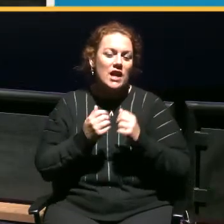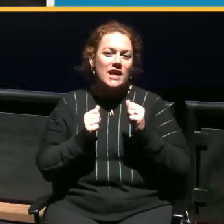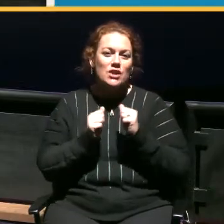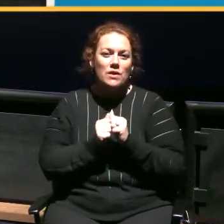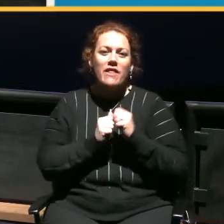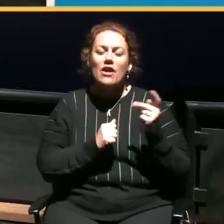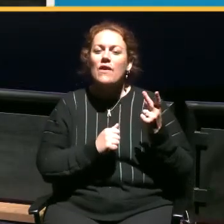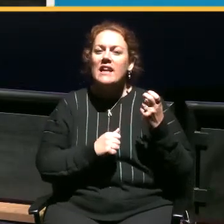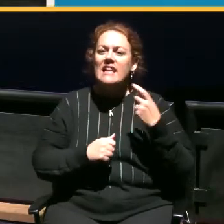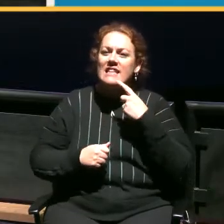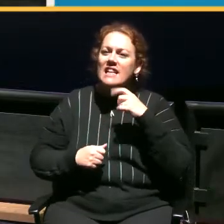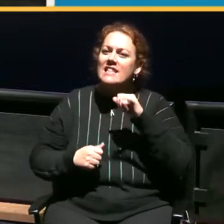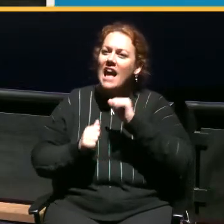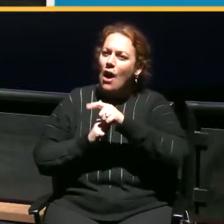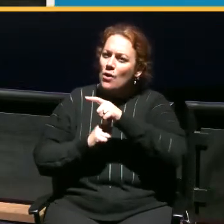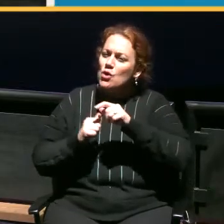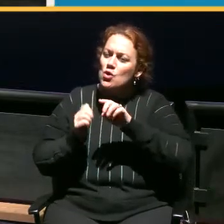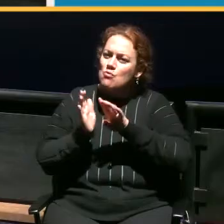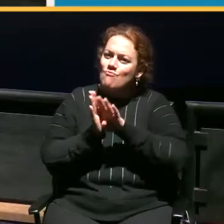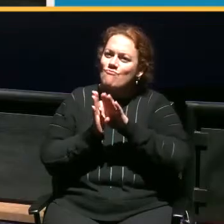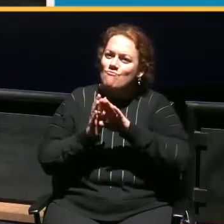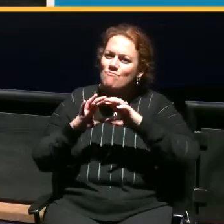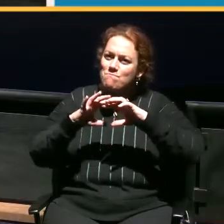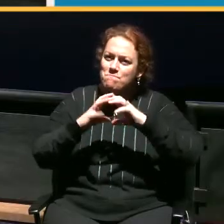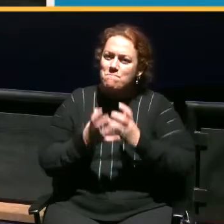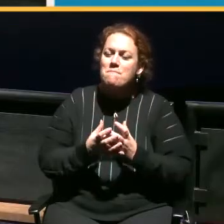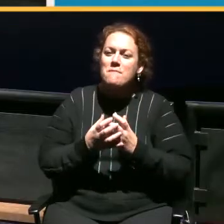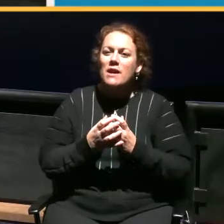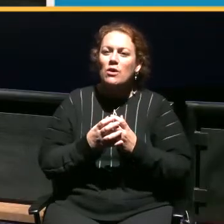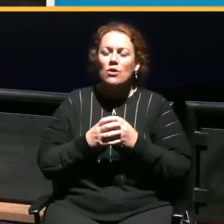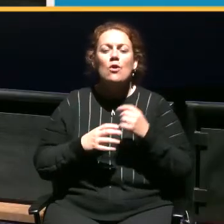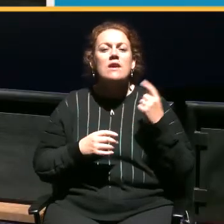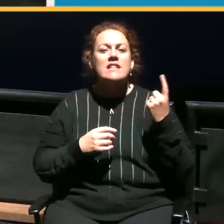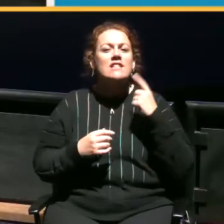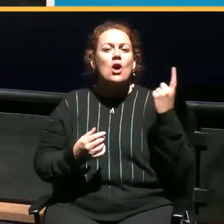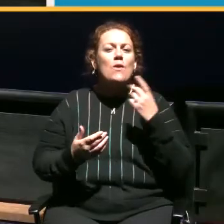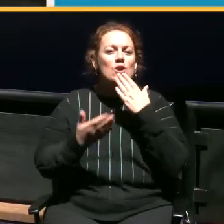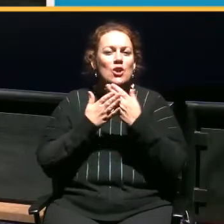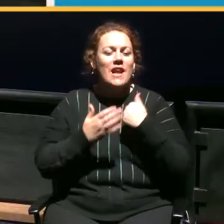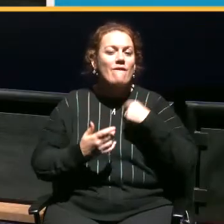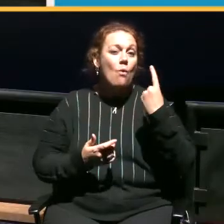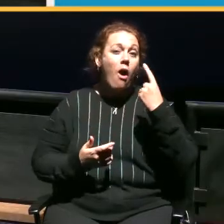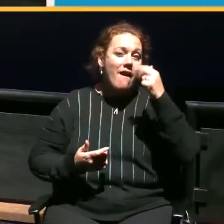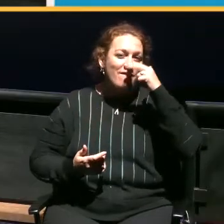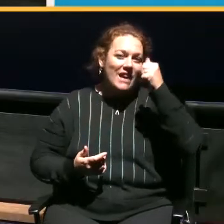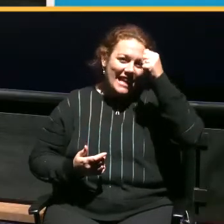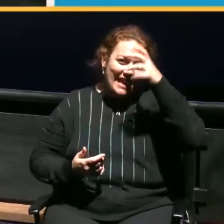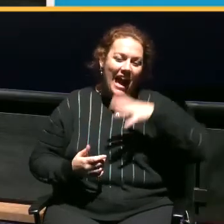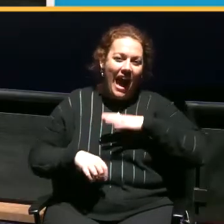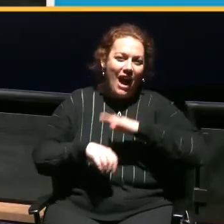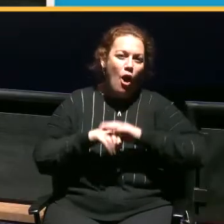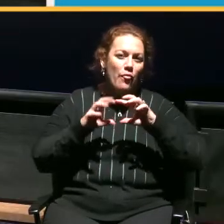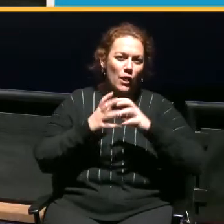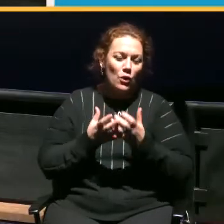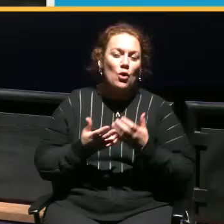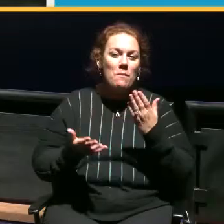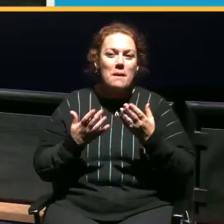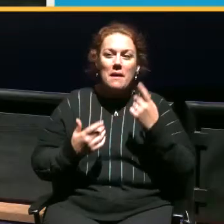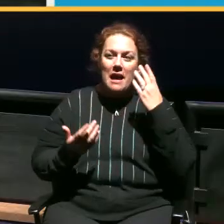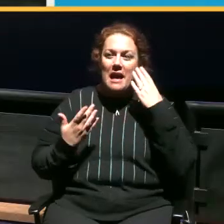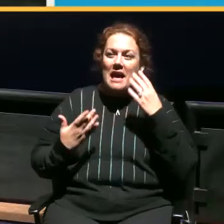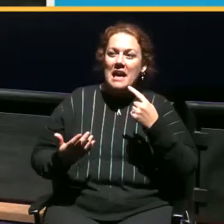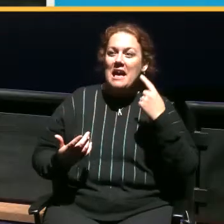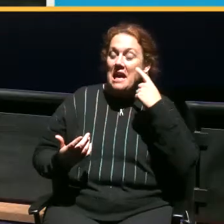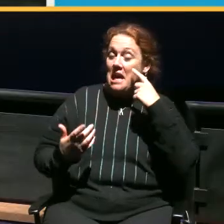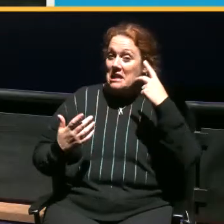the way you comprise a crew, and he says to me, he goes, "Mike, it's always good to have one funny guy on a crew." I don't know if he saw maybe this is something you could contribute,